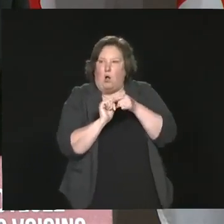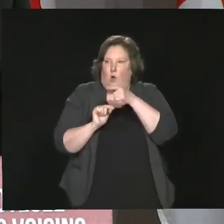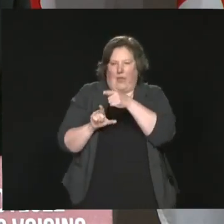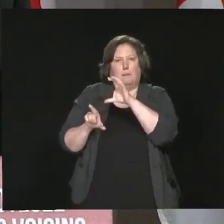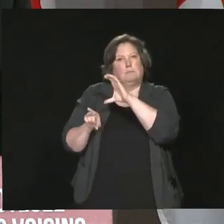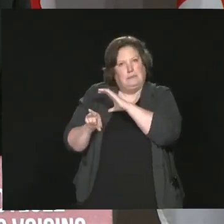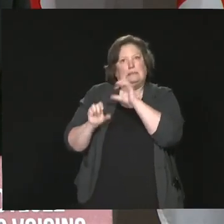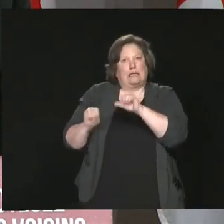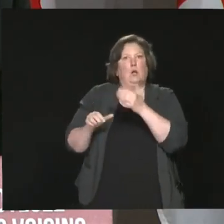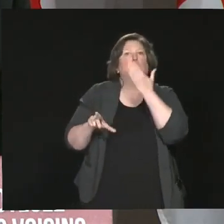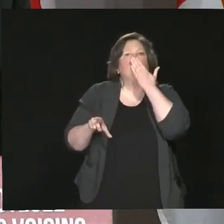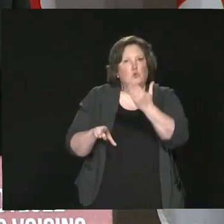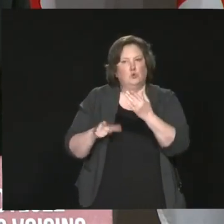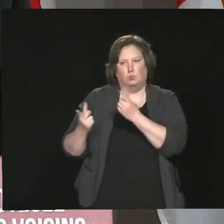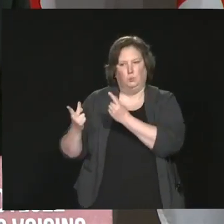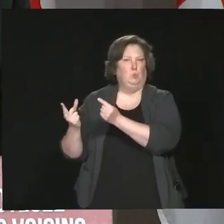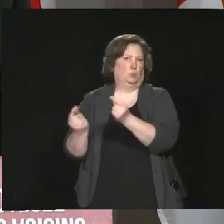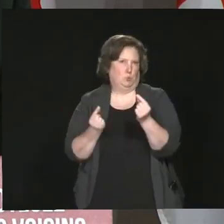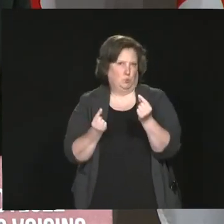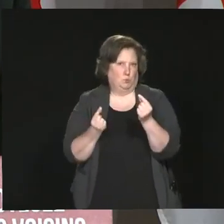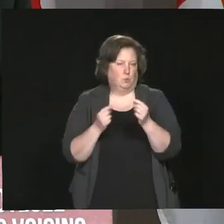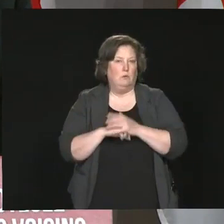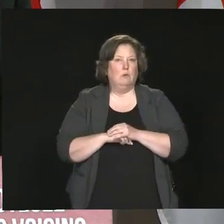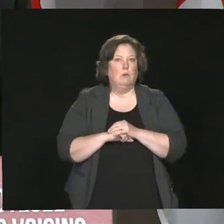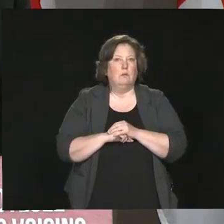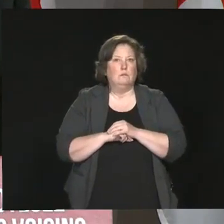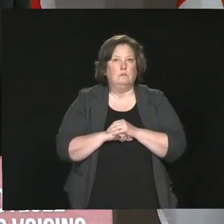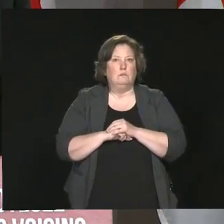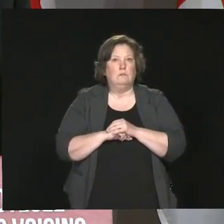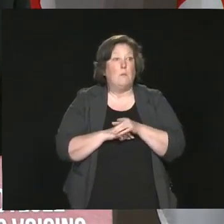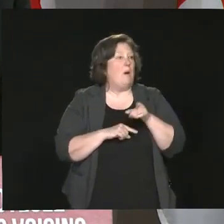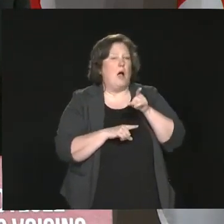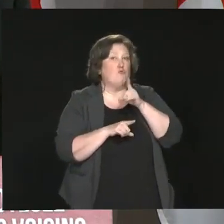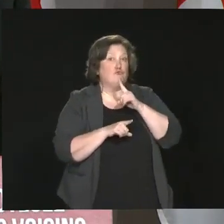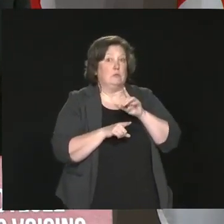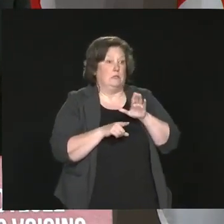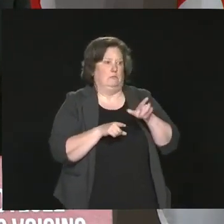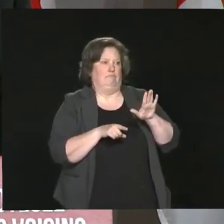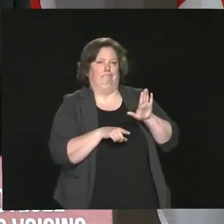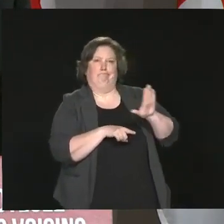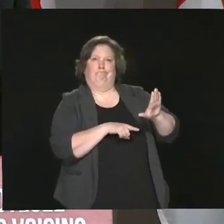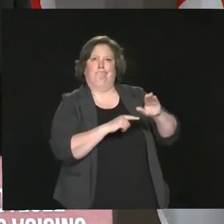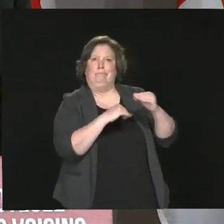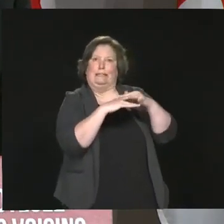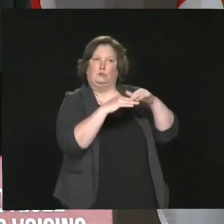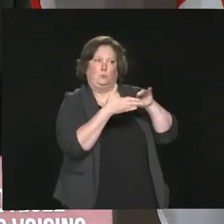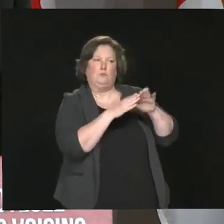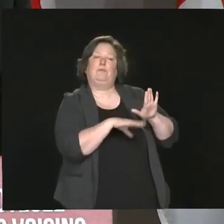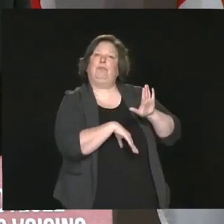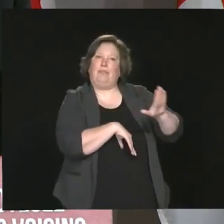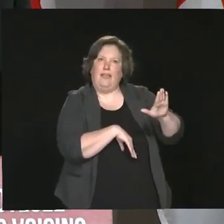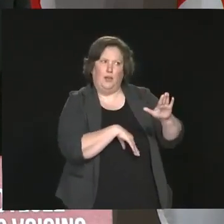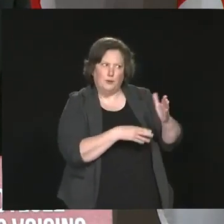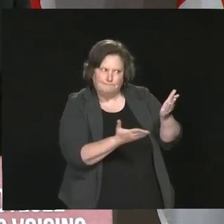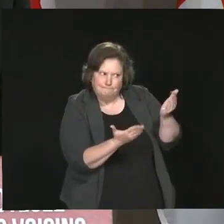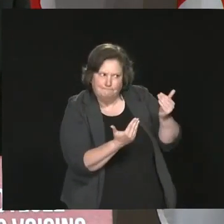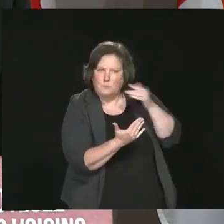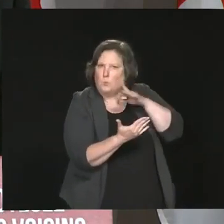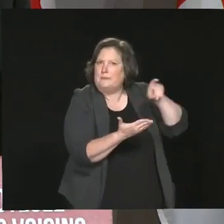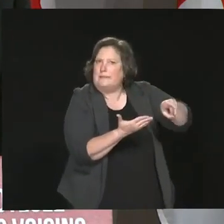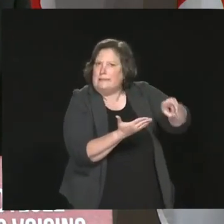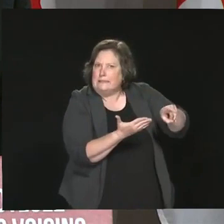and more under the control of Indigenous communities. It's an important dialogue that's taking place, but we're absolutely committed to